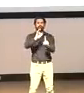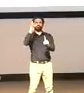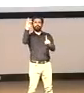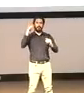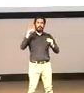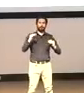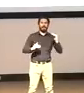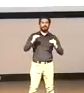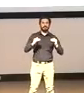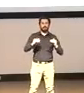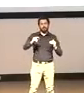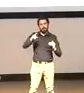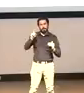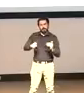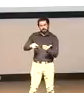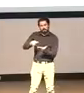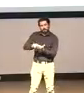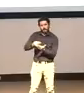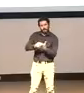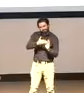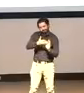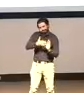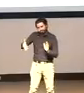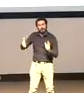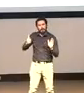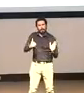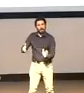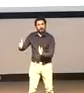requires financial planning. Our running